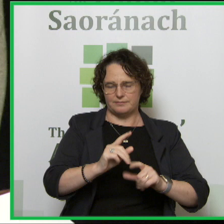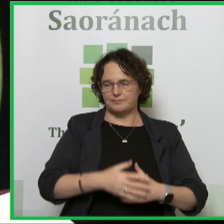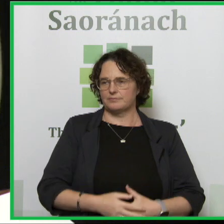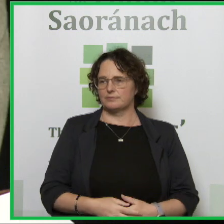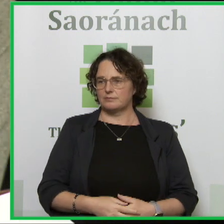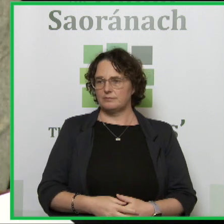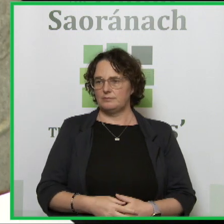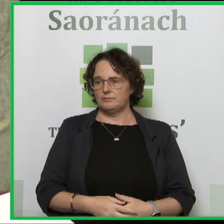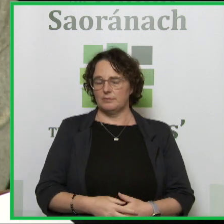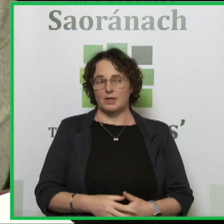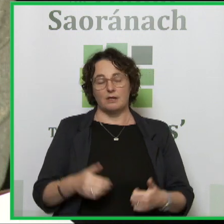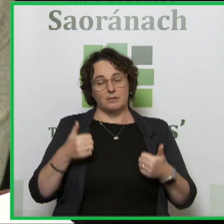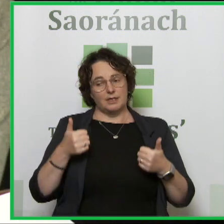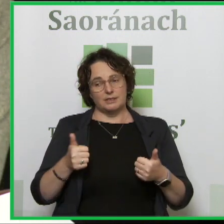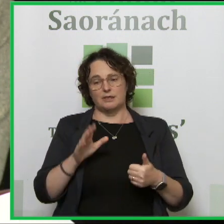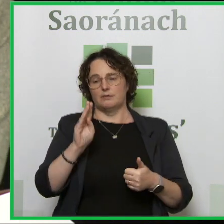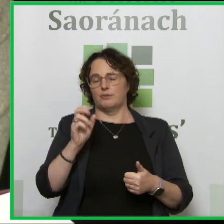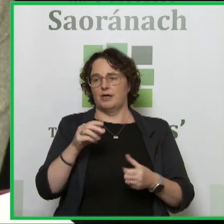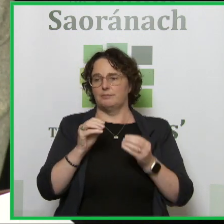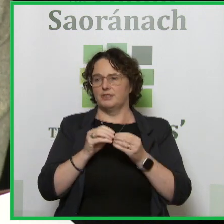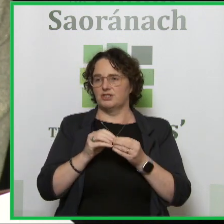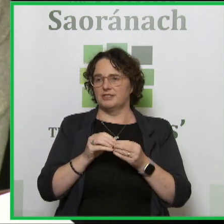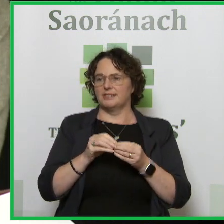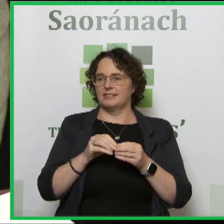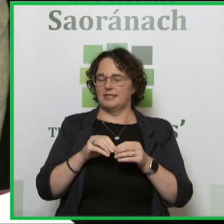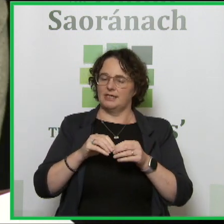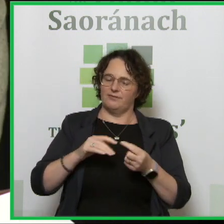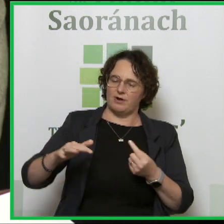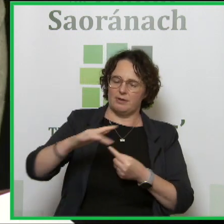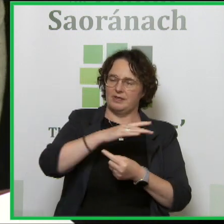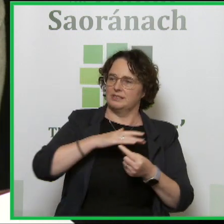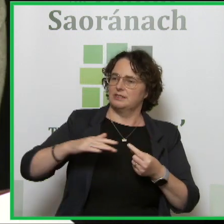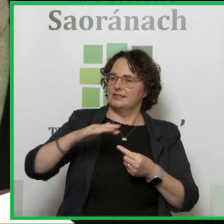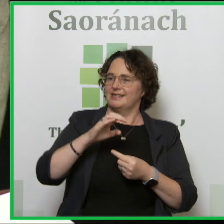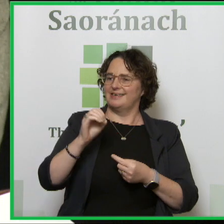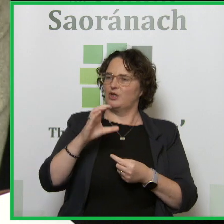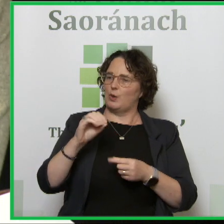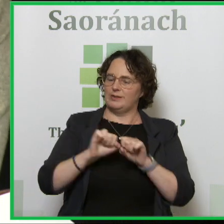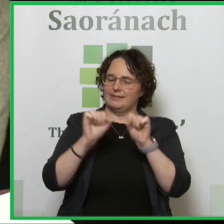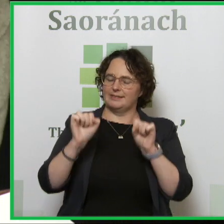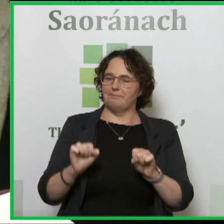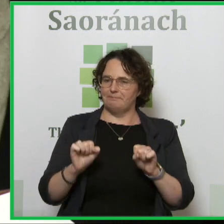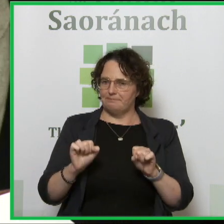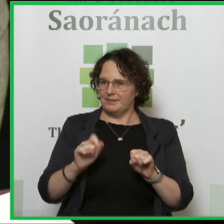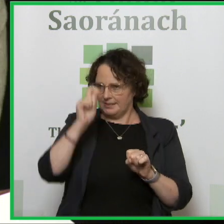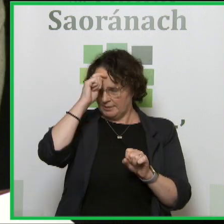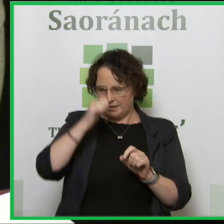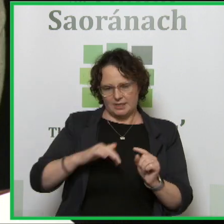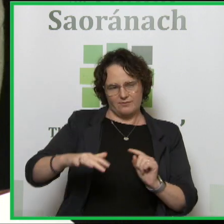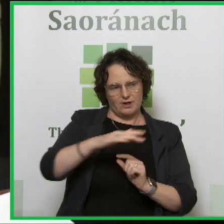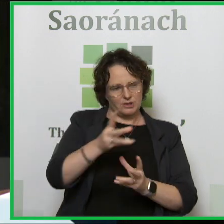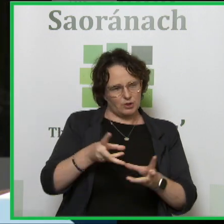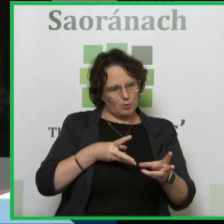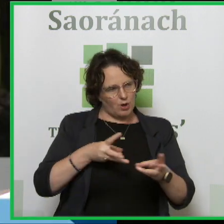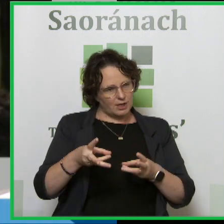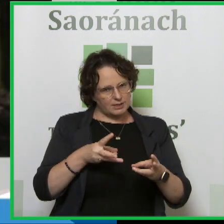Firstly, and I'm glad Brian mentioned the ecosystem, firstly, it might help to consider the environment in which the workforce